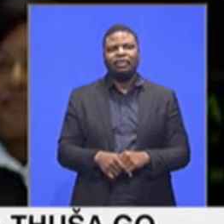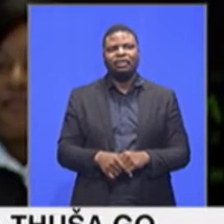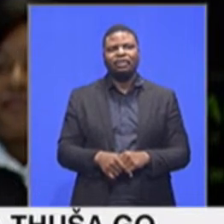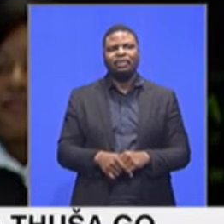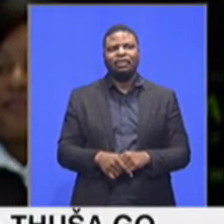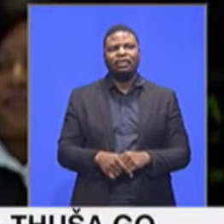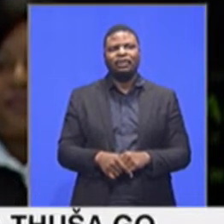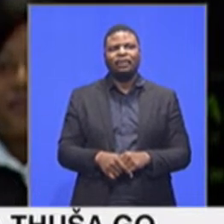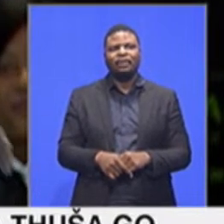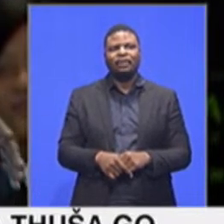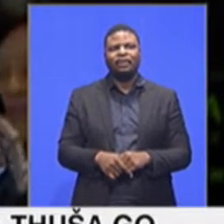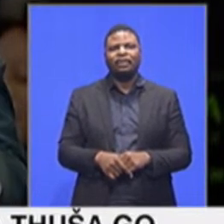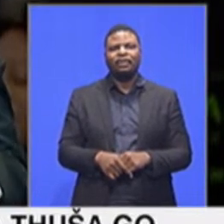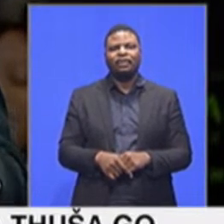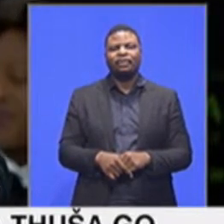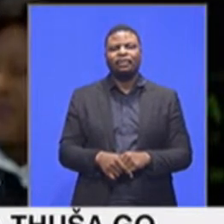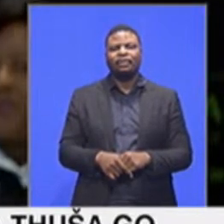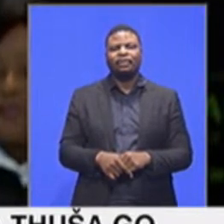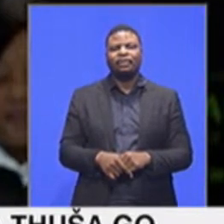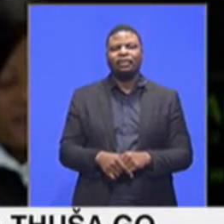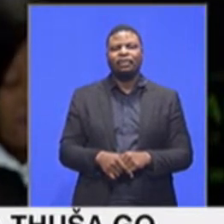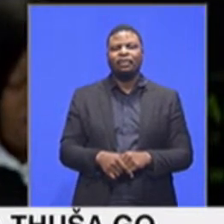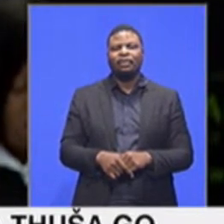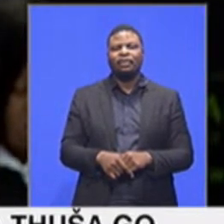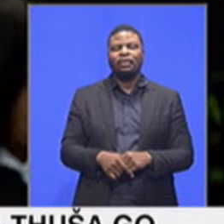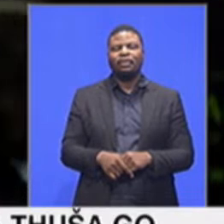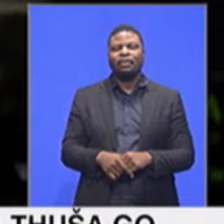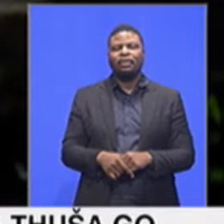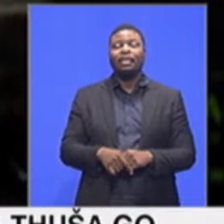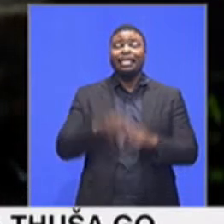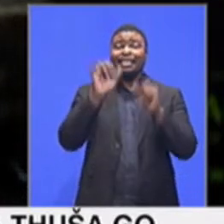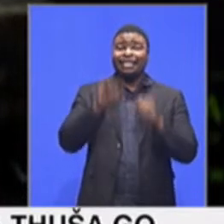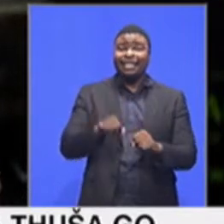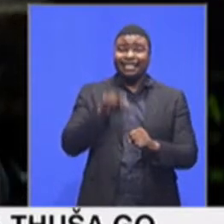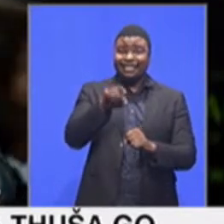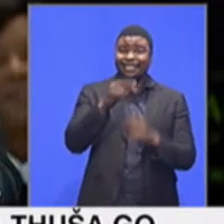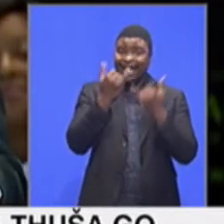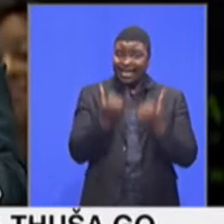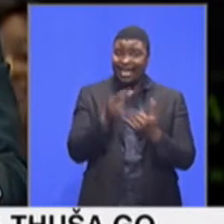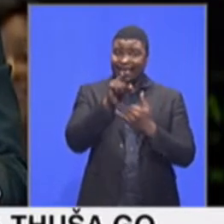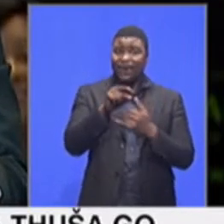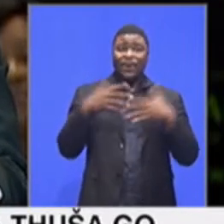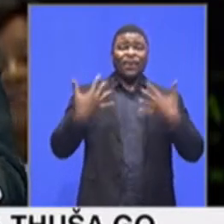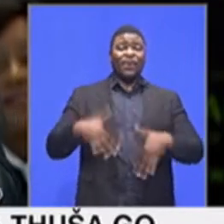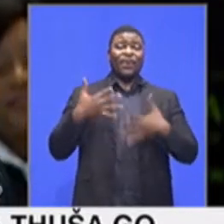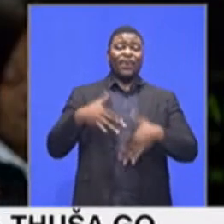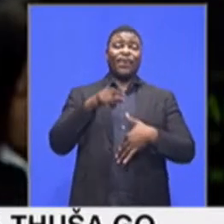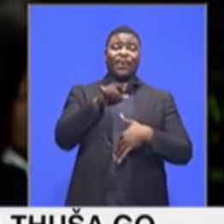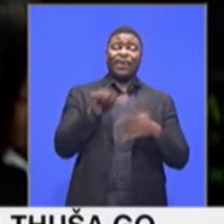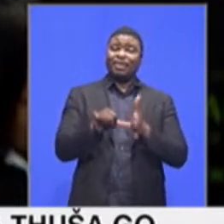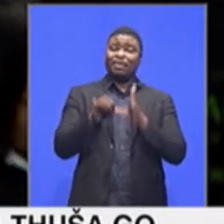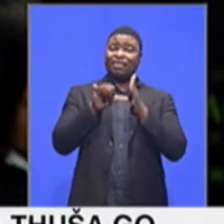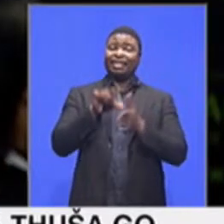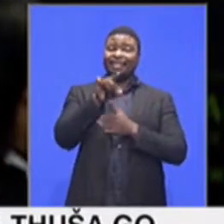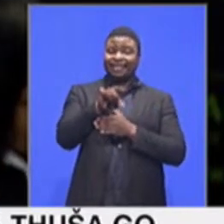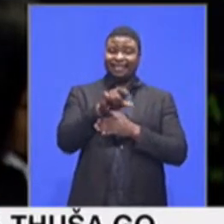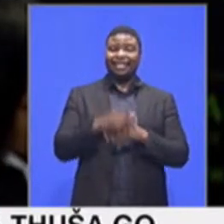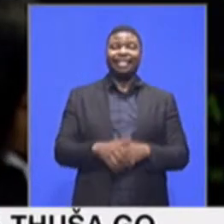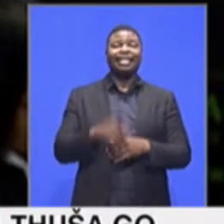I know that's what gets people worried when I come to this term. Tax revenue collections